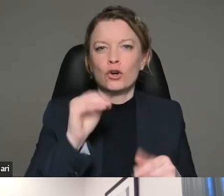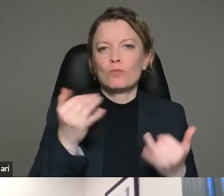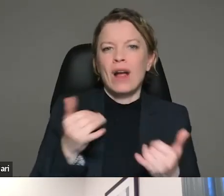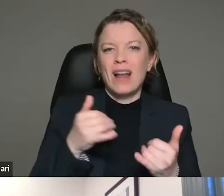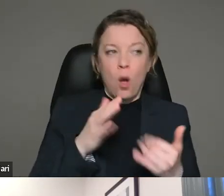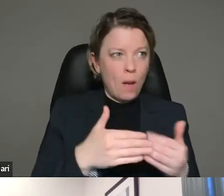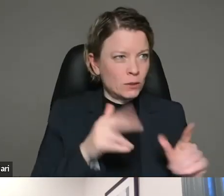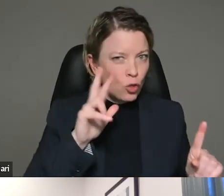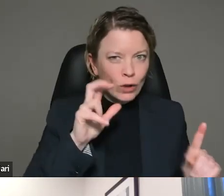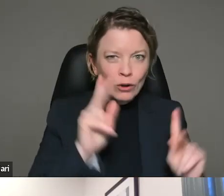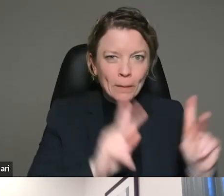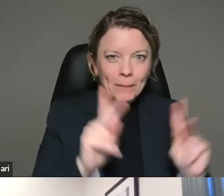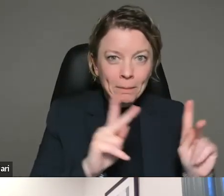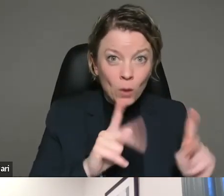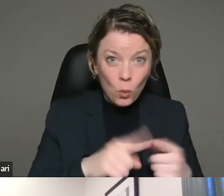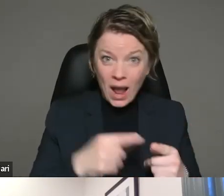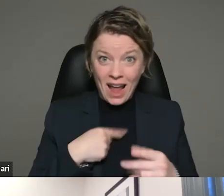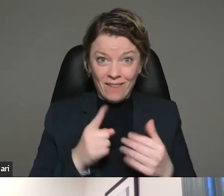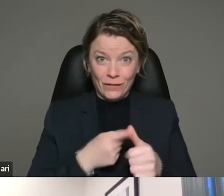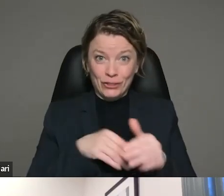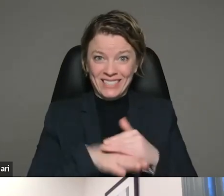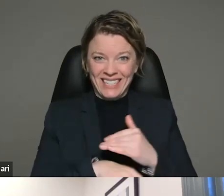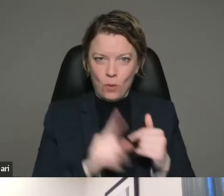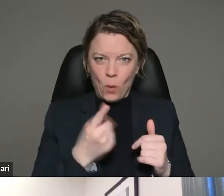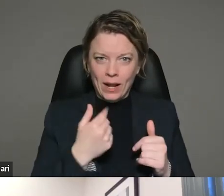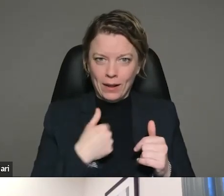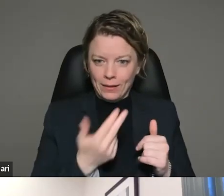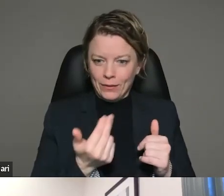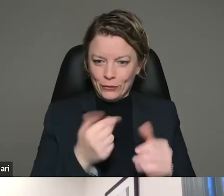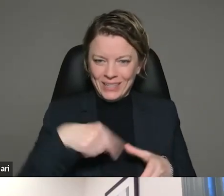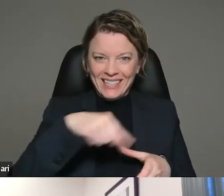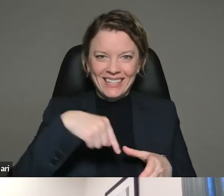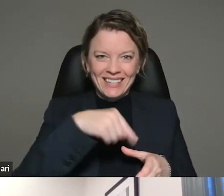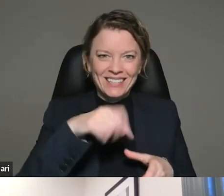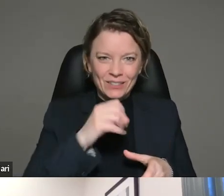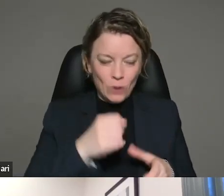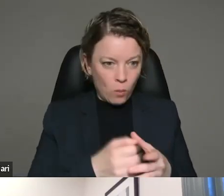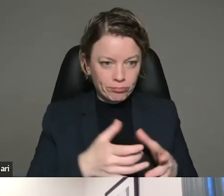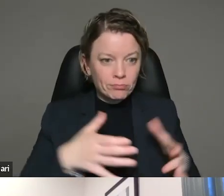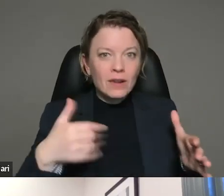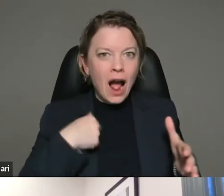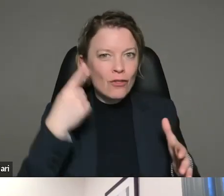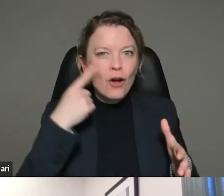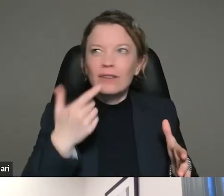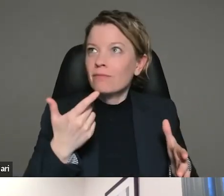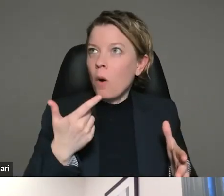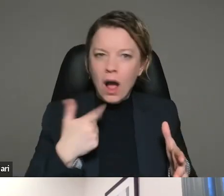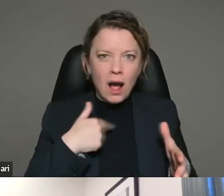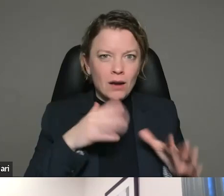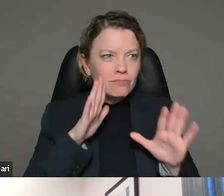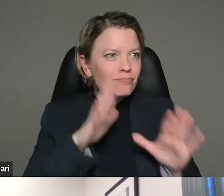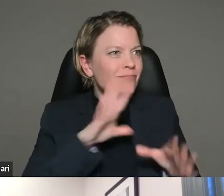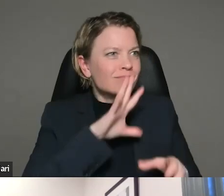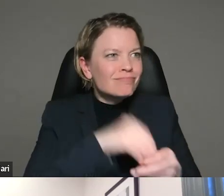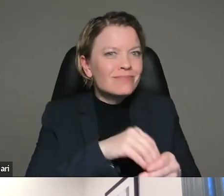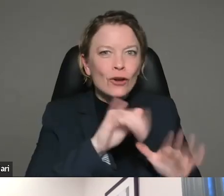almost 300 people. And I started, I was 13. So I really felt I was part of this great story and all,